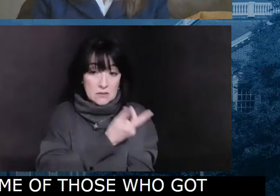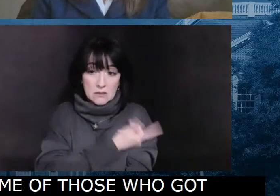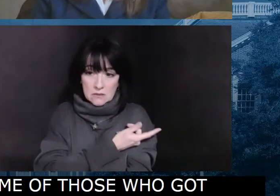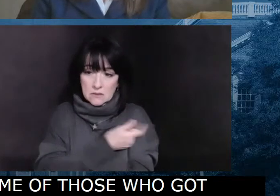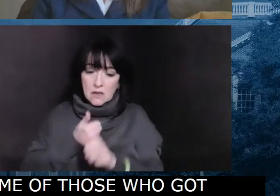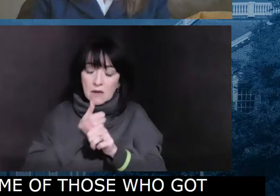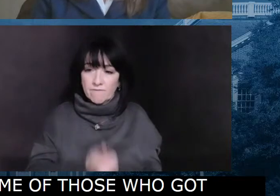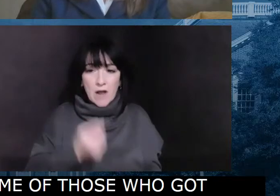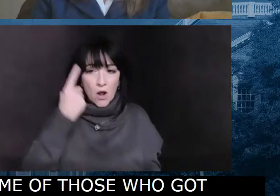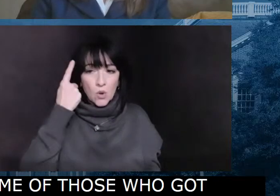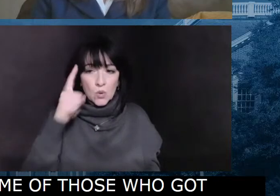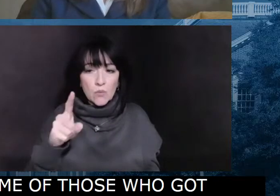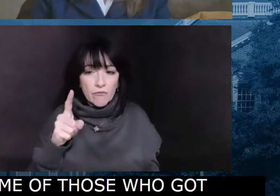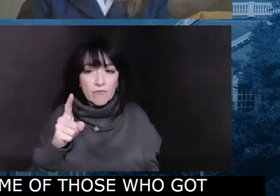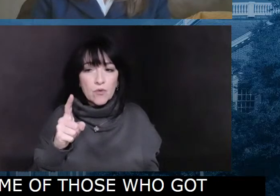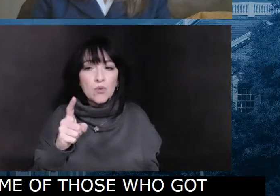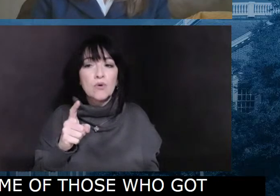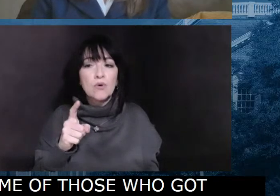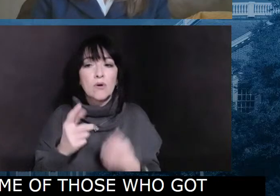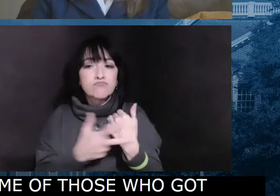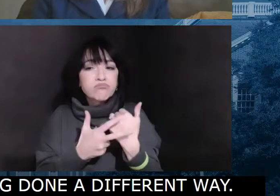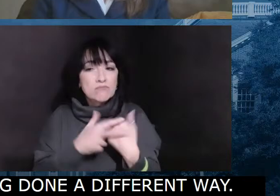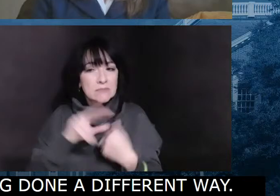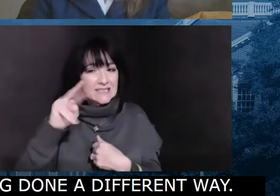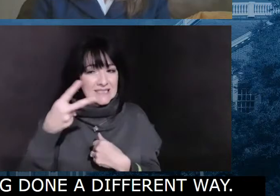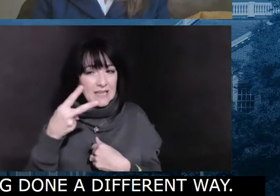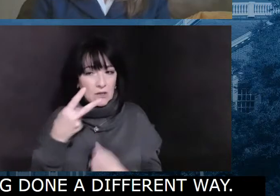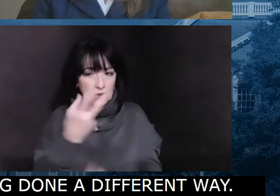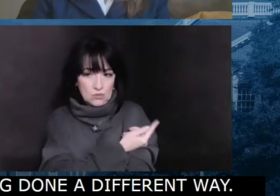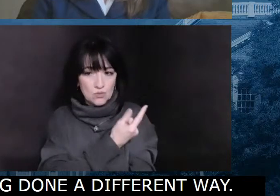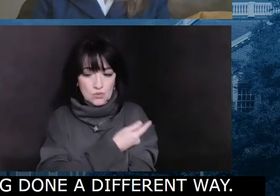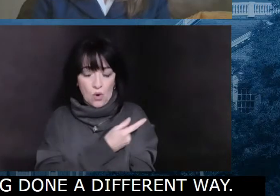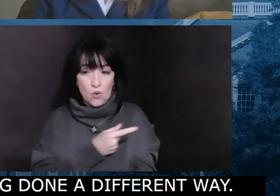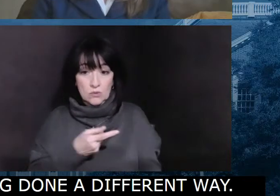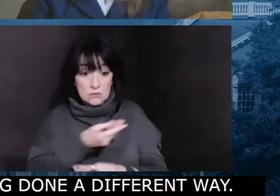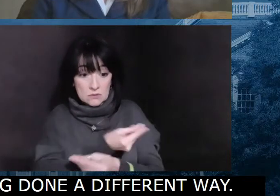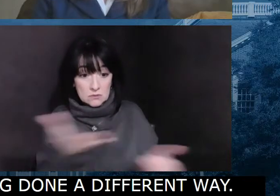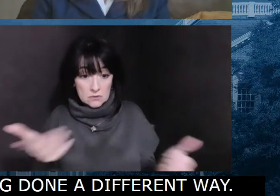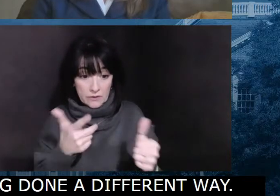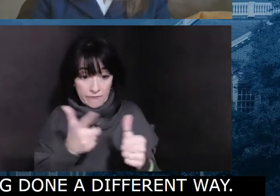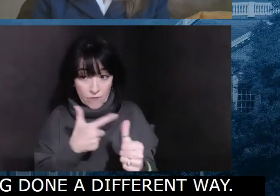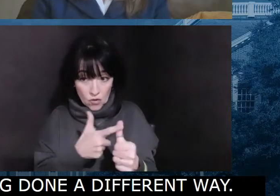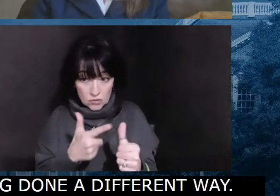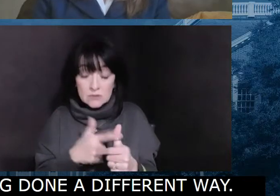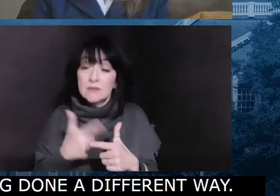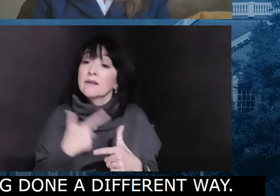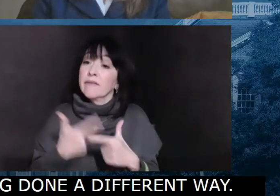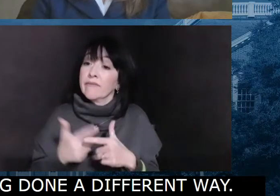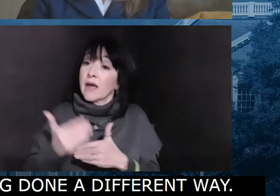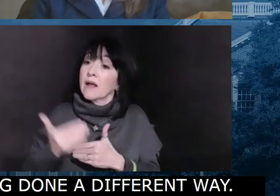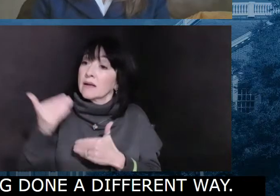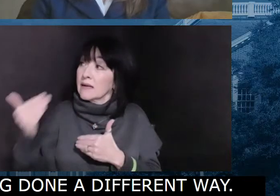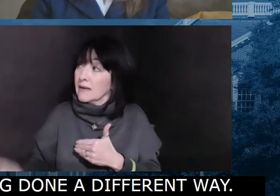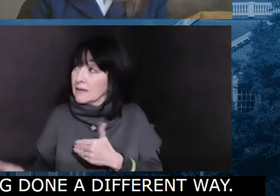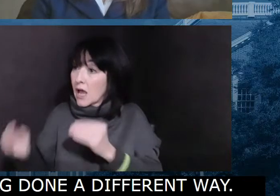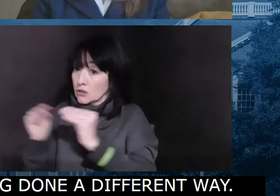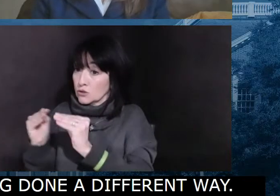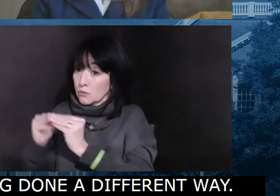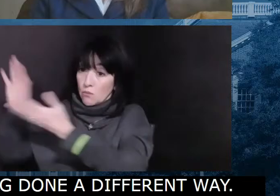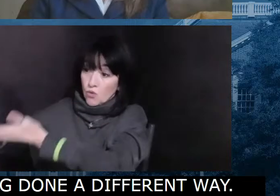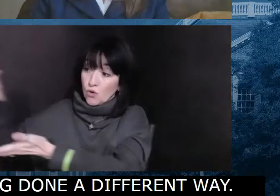plan. And numbers will align, so we know if you had a reservation on one of those, you'll have a